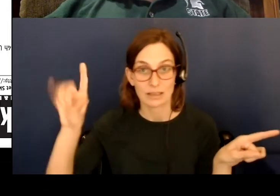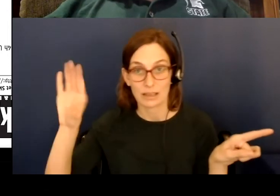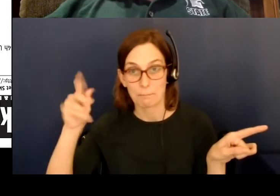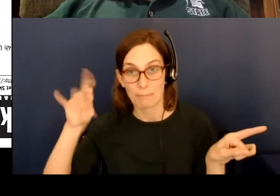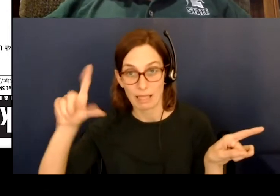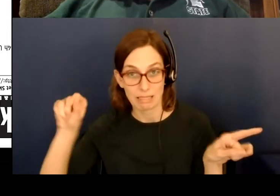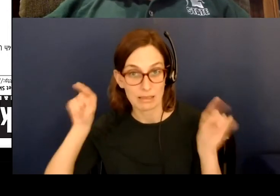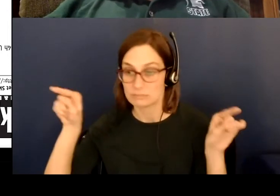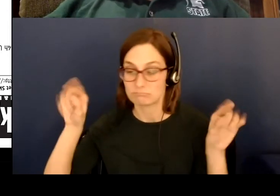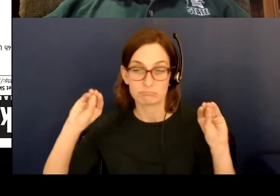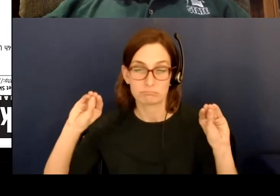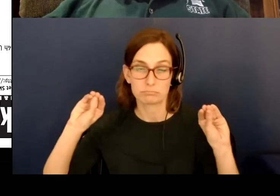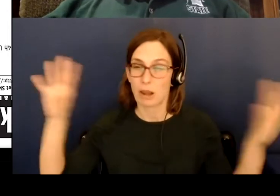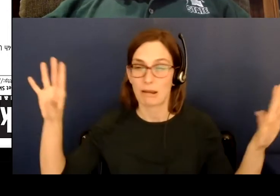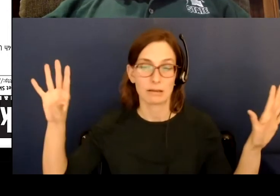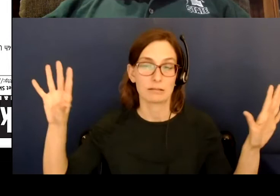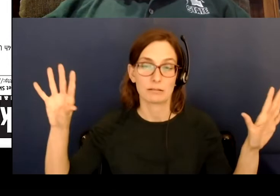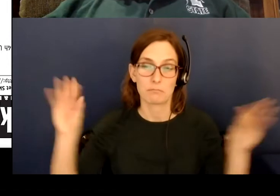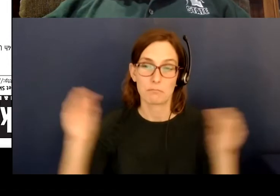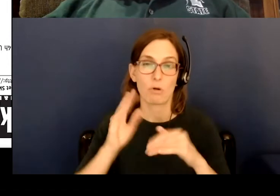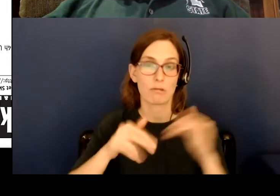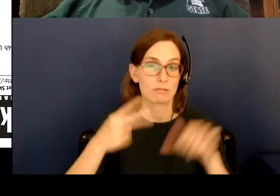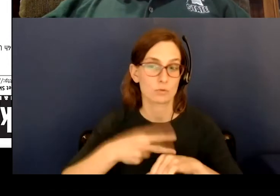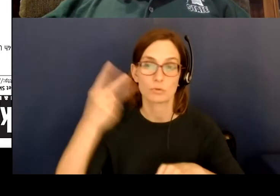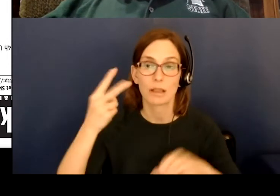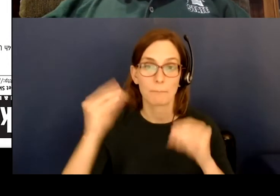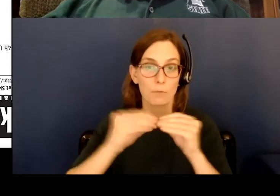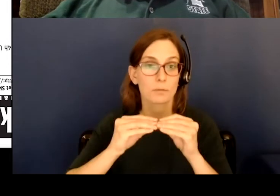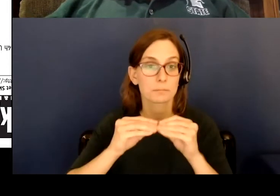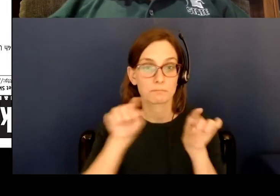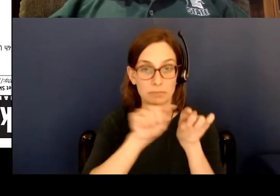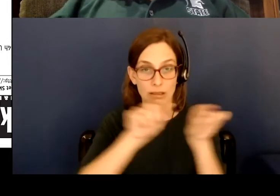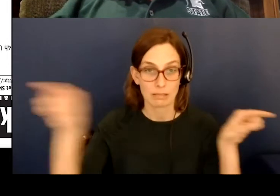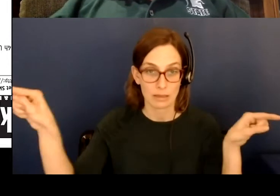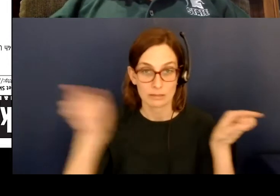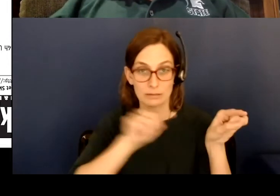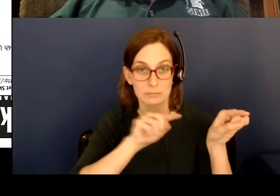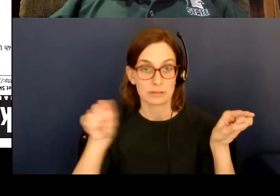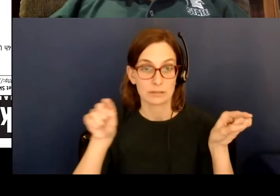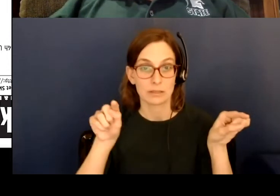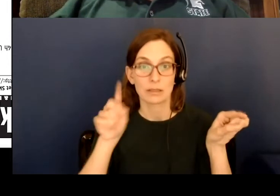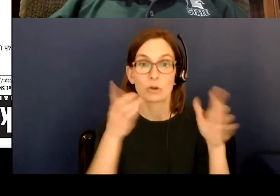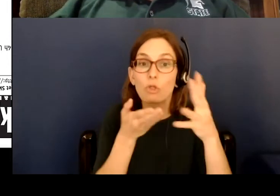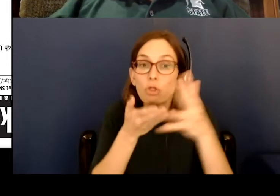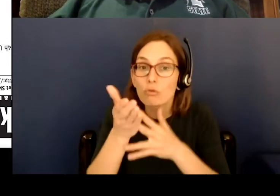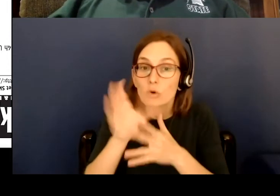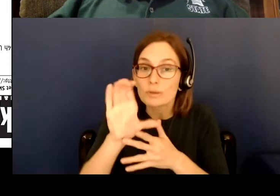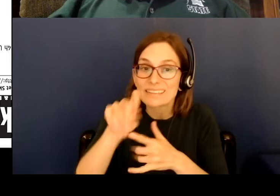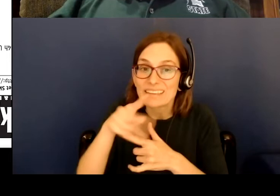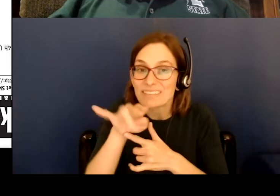those two by a factor of 2. Draw a line between them, and that line passes right through Cepheus, which is fairly